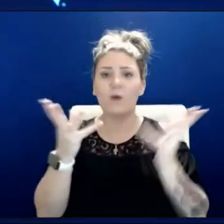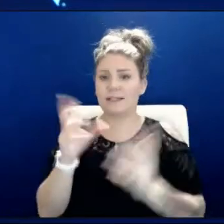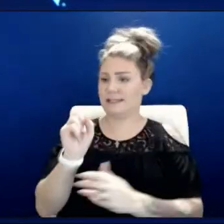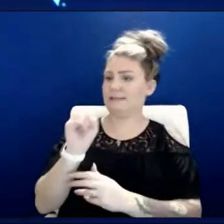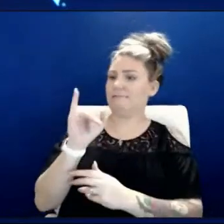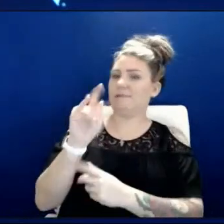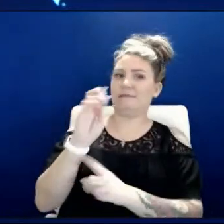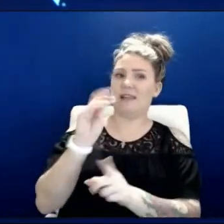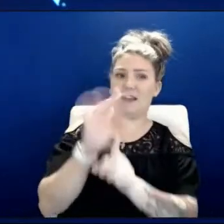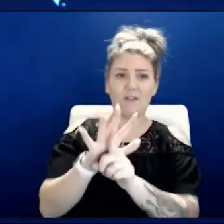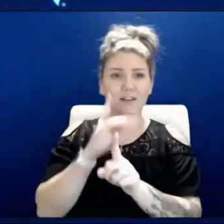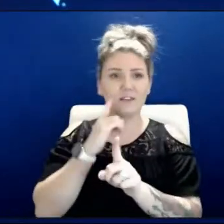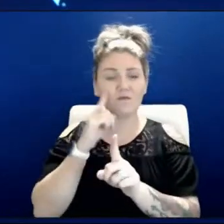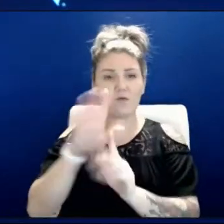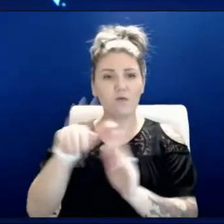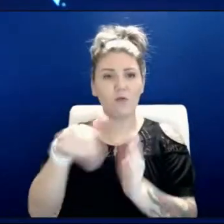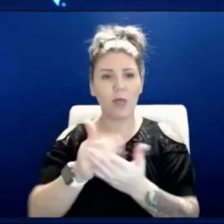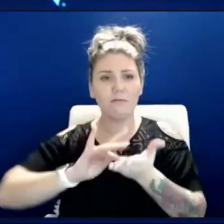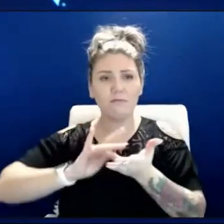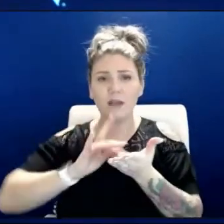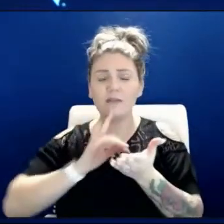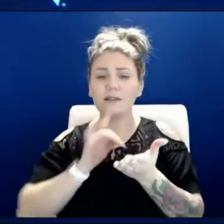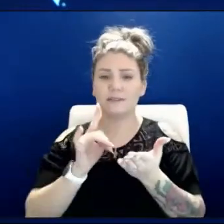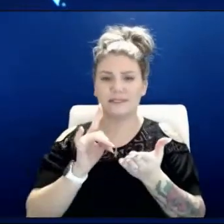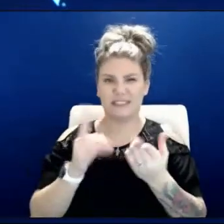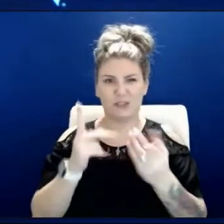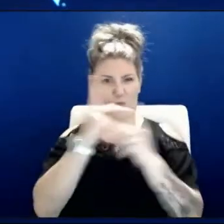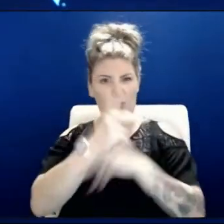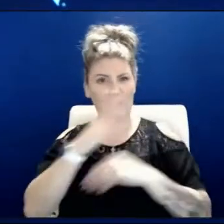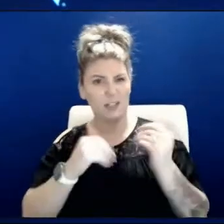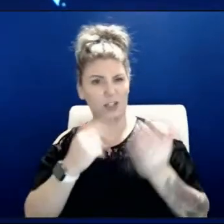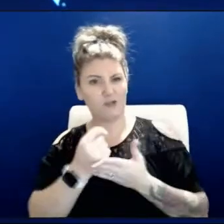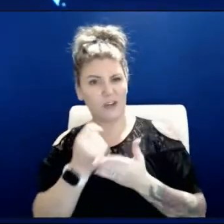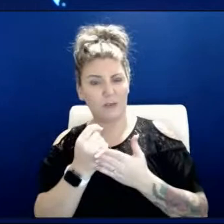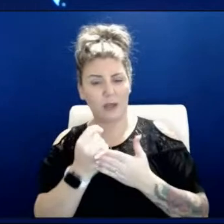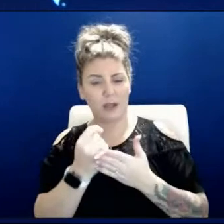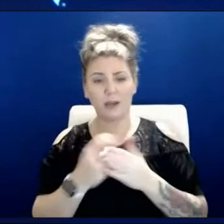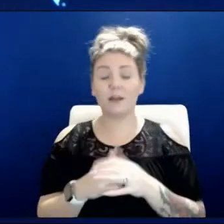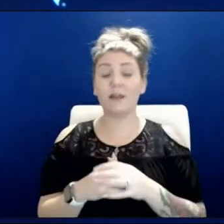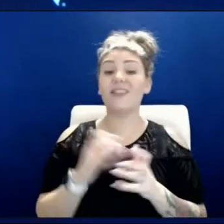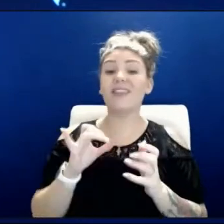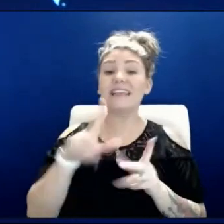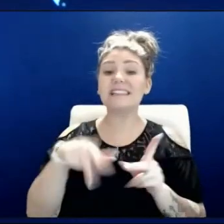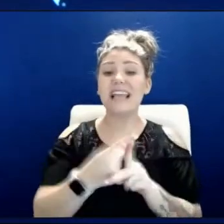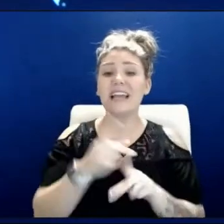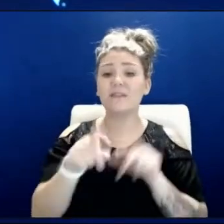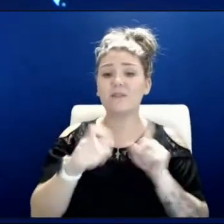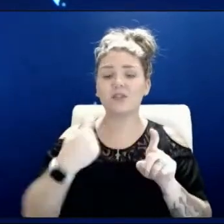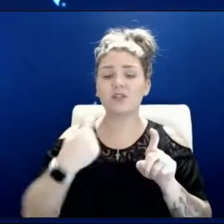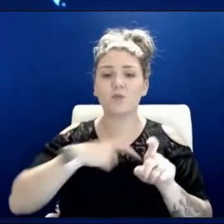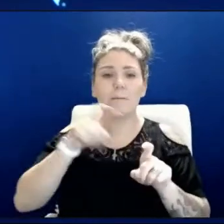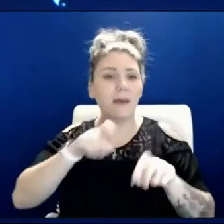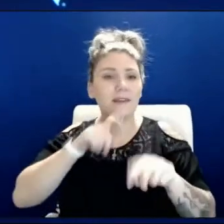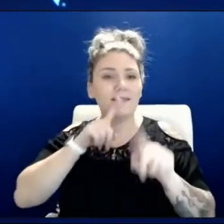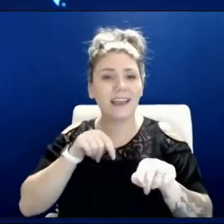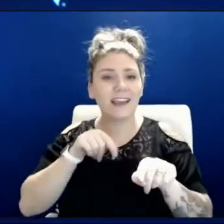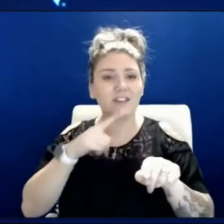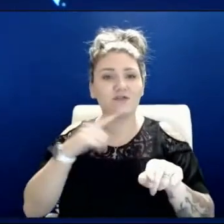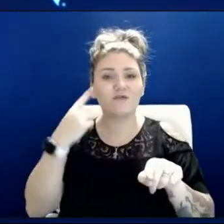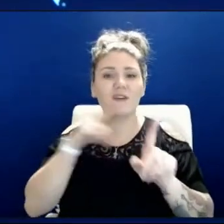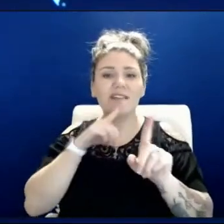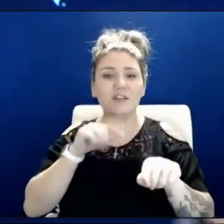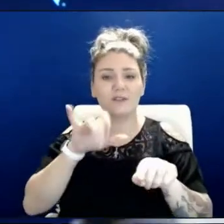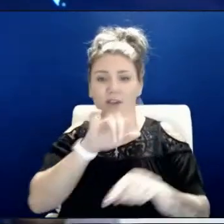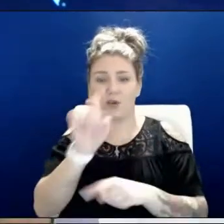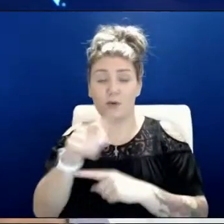drugs. Are the side effects worse than the treatment? Those are the kind of questions we have to answer. To answer the question, is it effective? It is